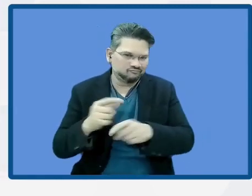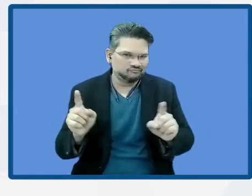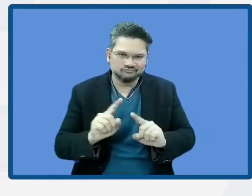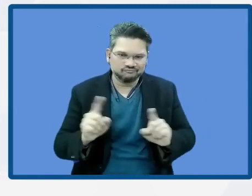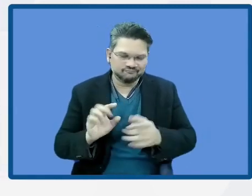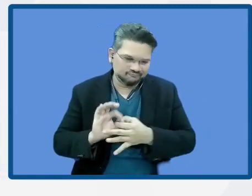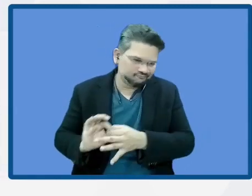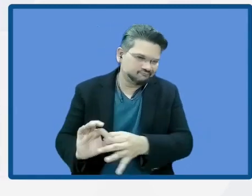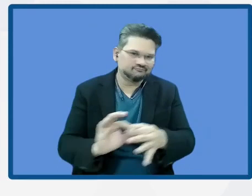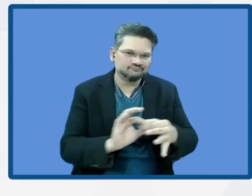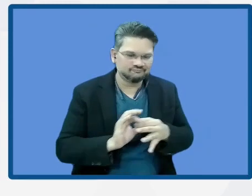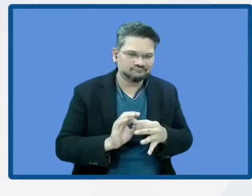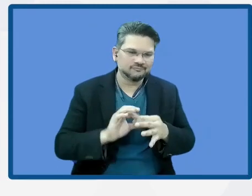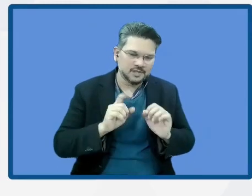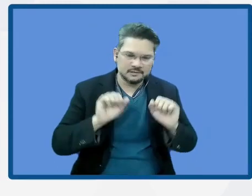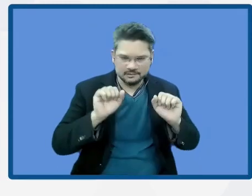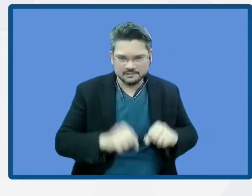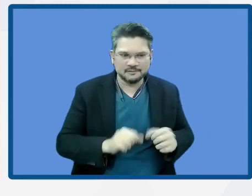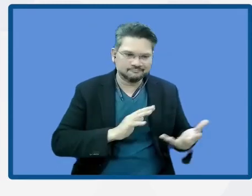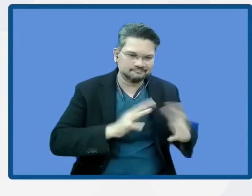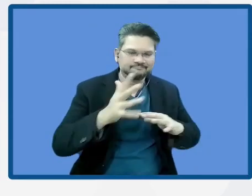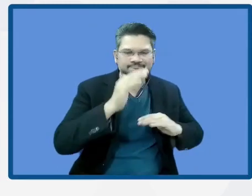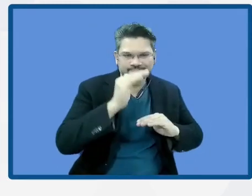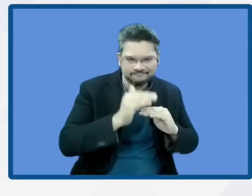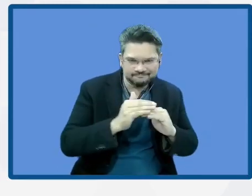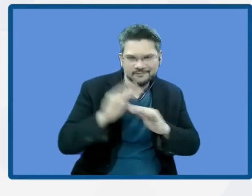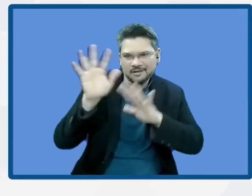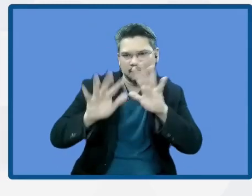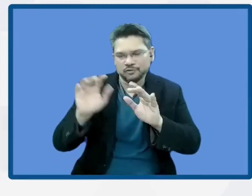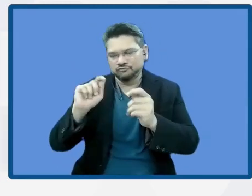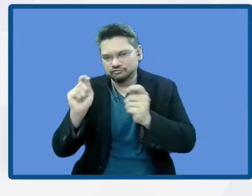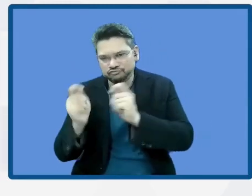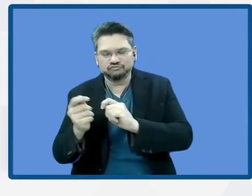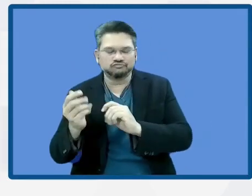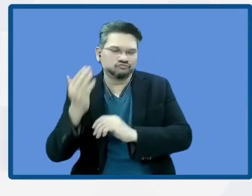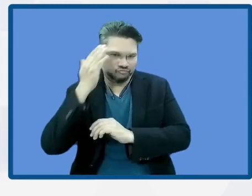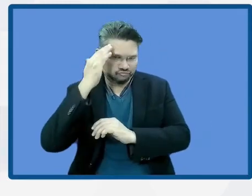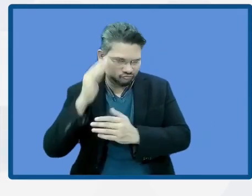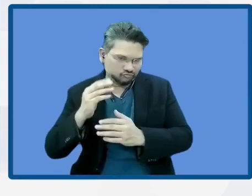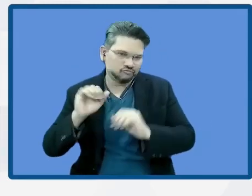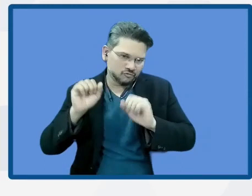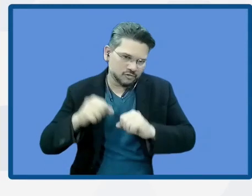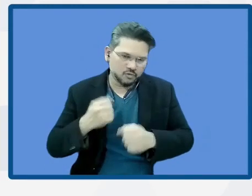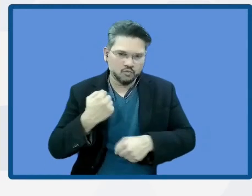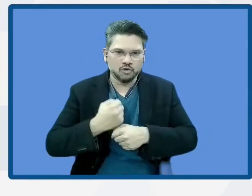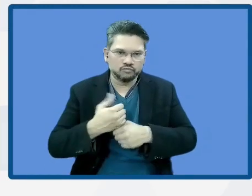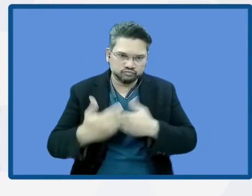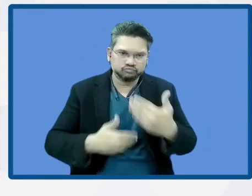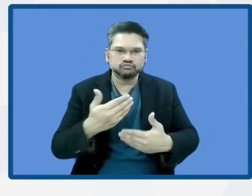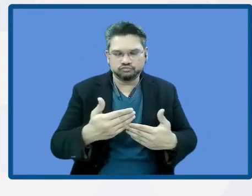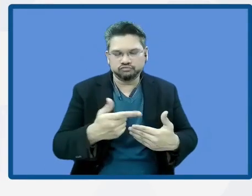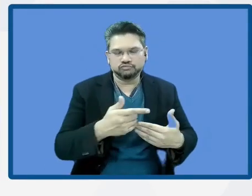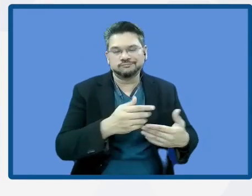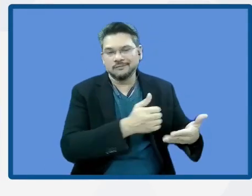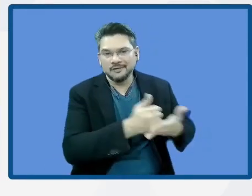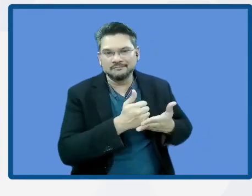bring together capabilities and funds in science and technology at the service of the communities that